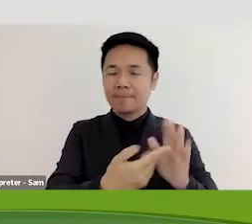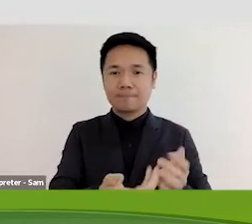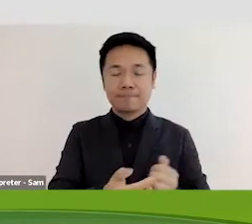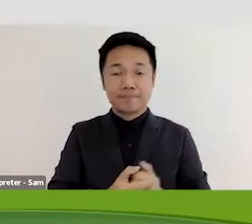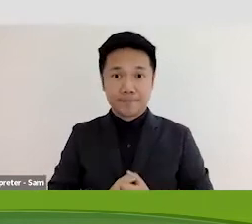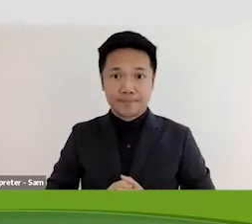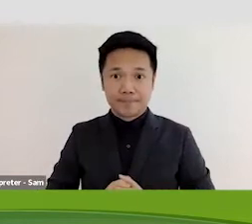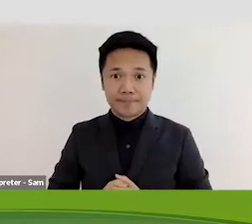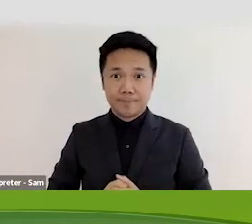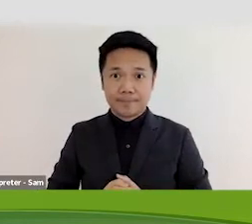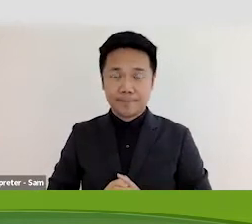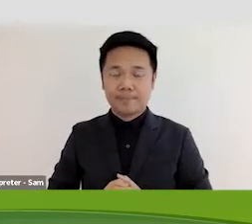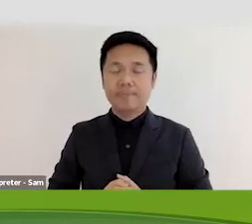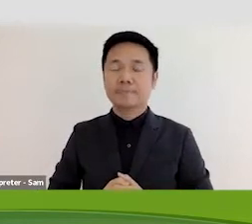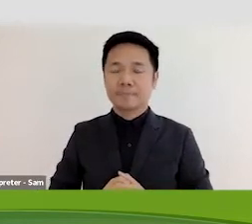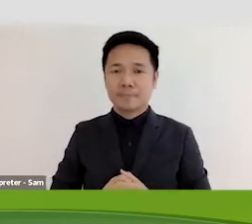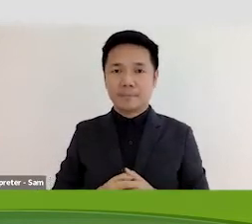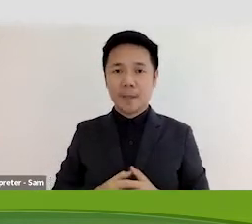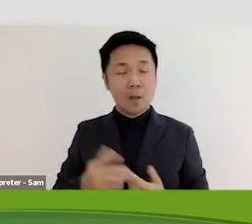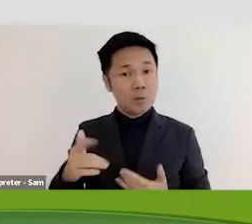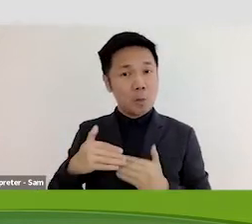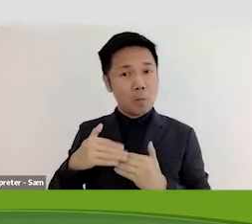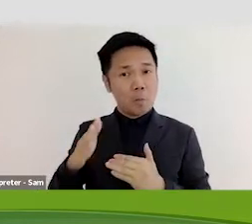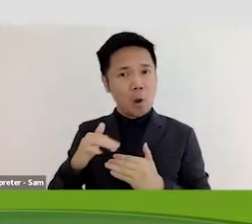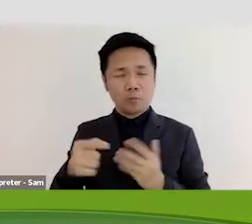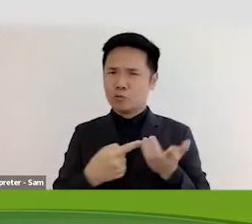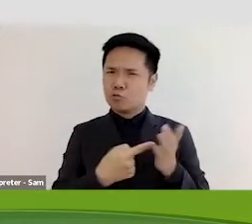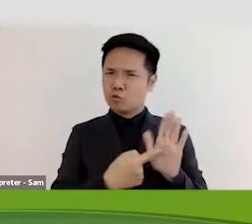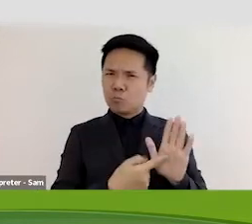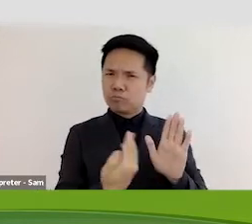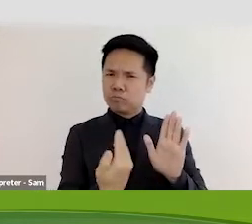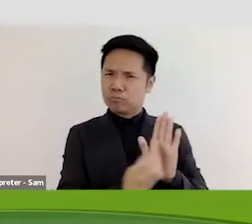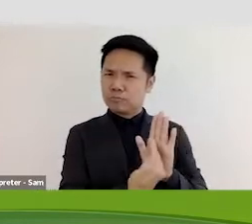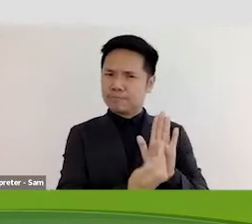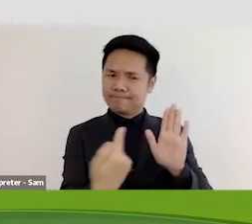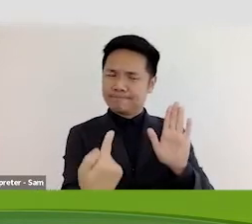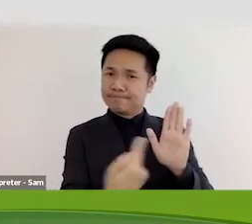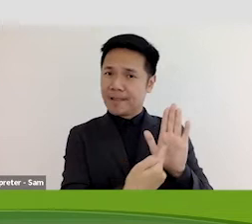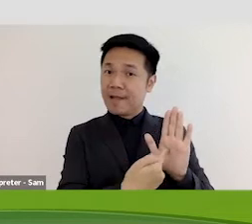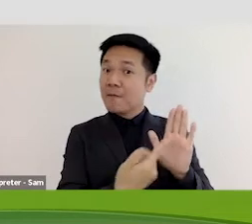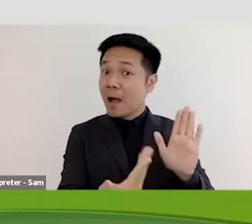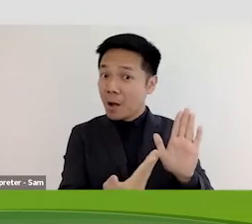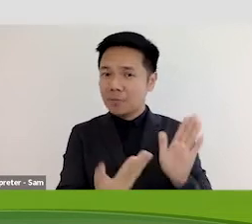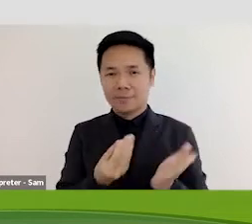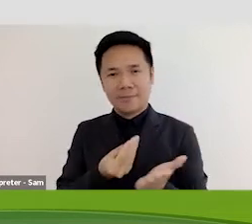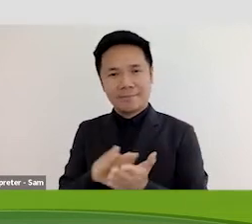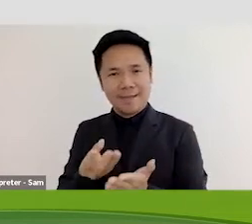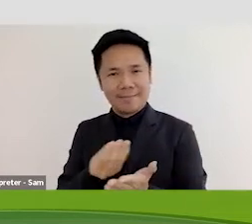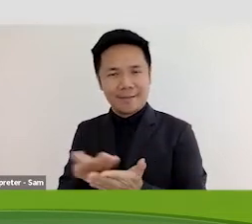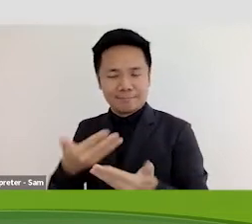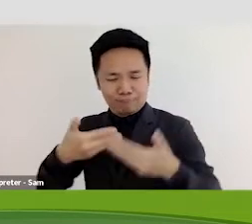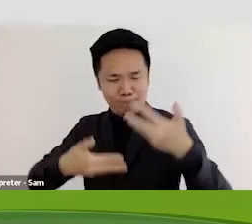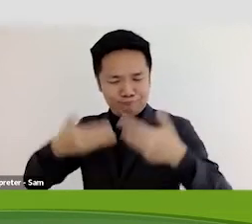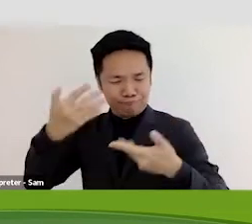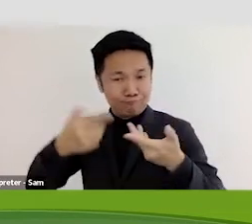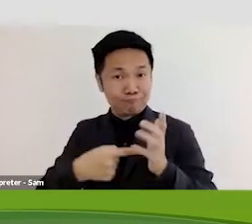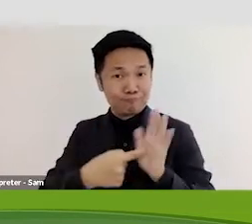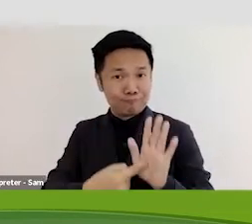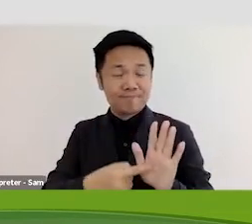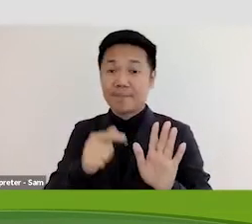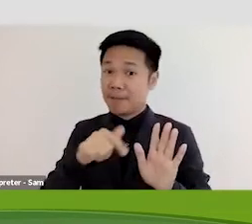Ensure evidence-driven decision-making informed by gender data and anchored in